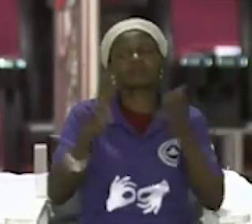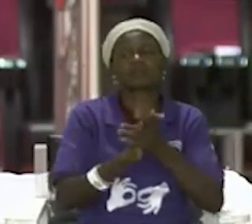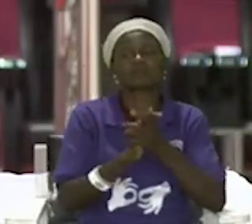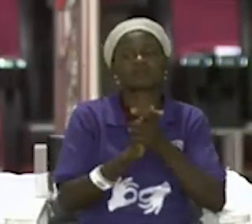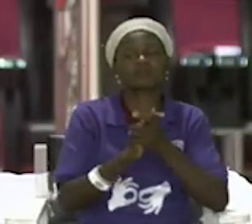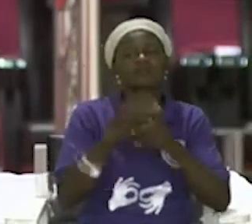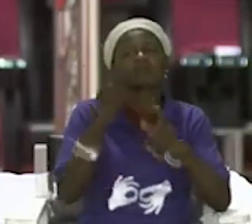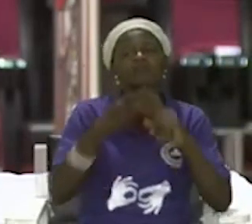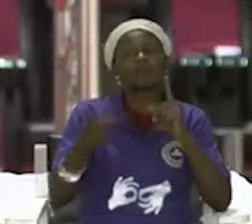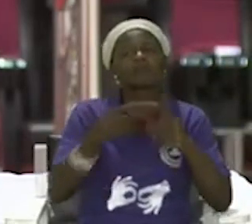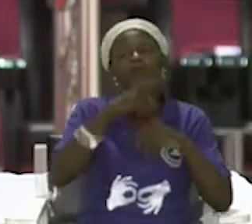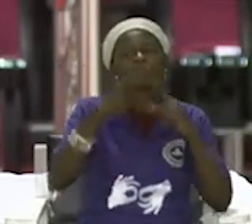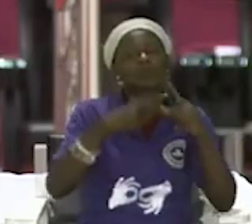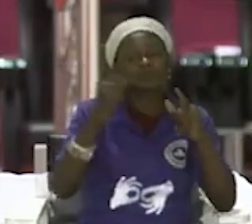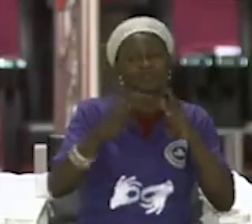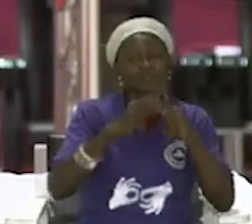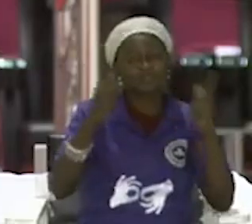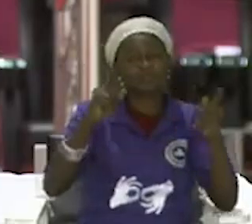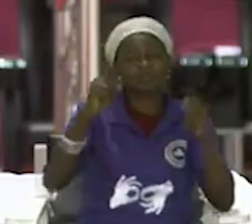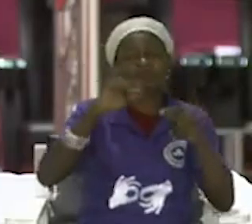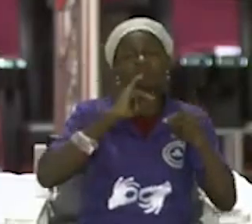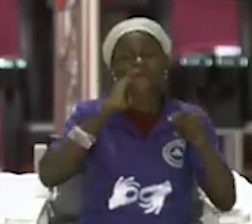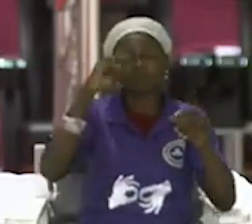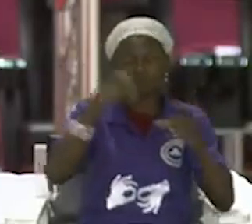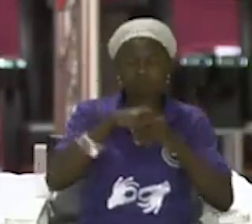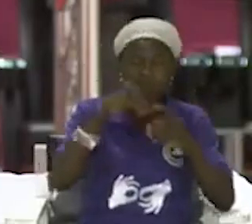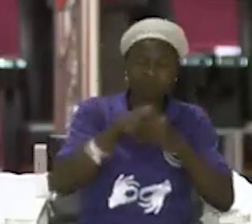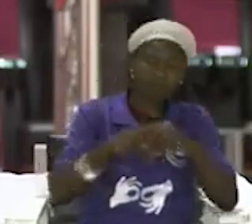But when the greater one is in you,